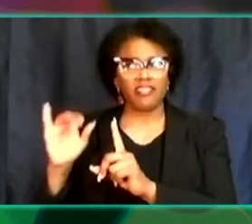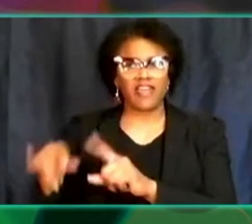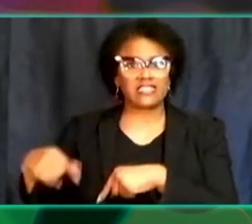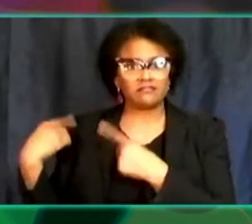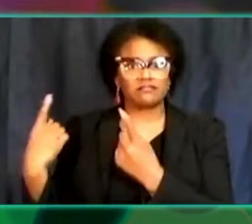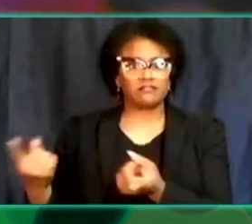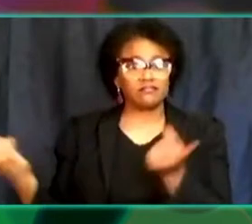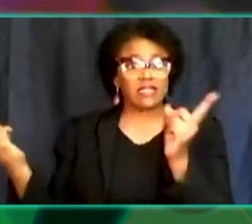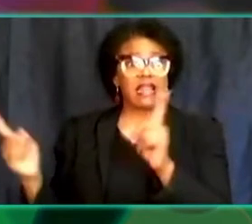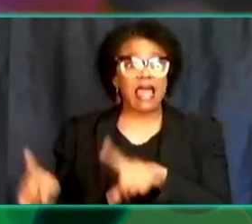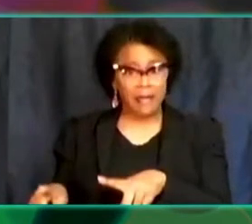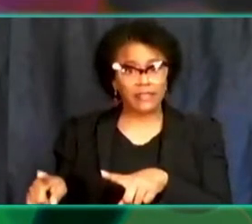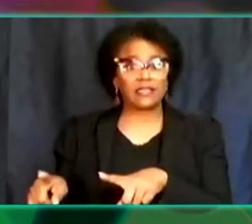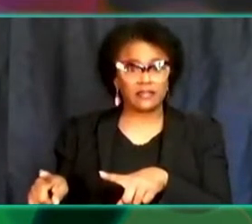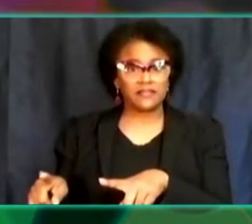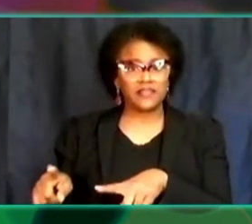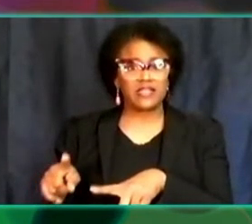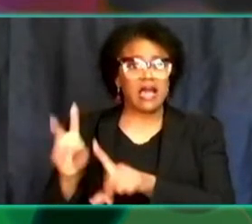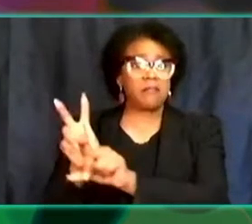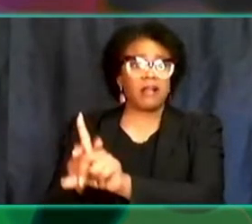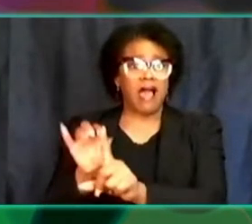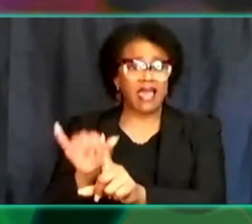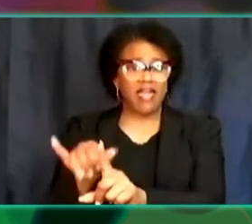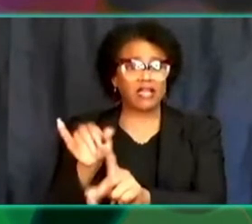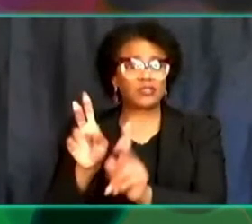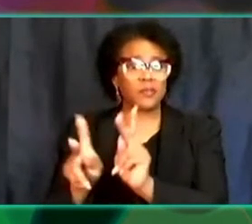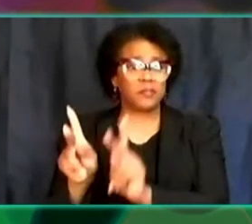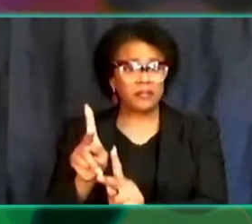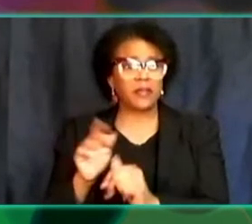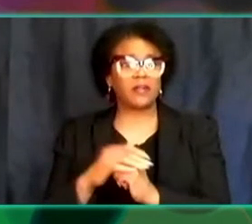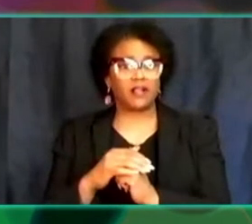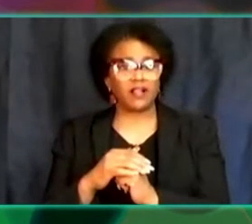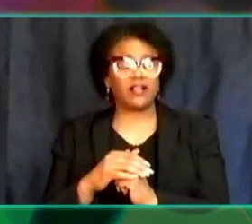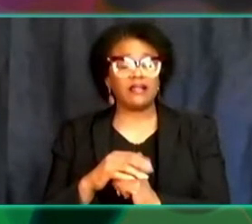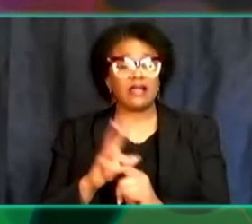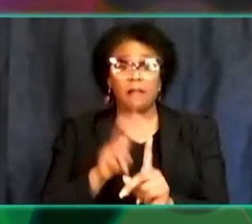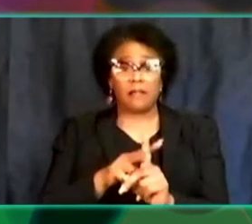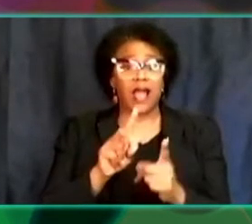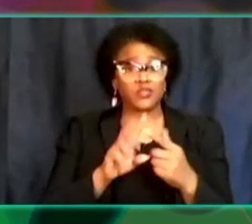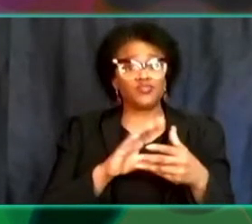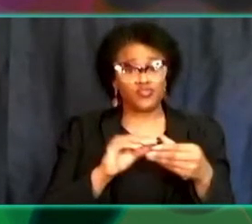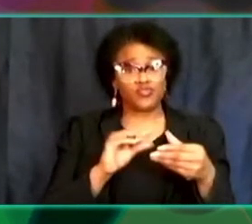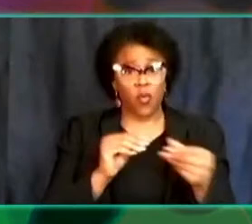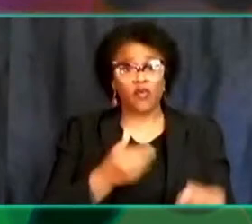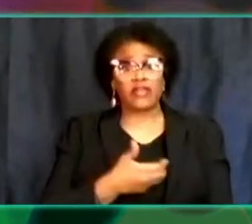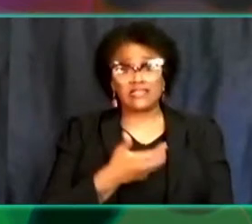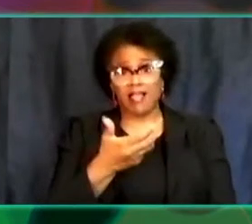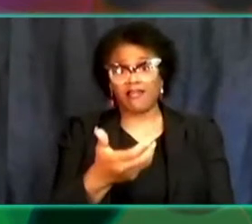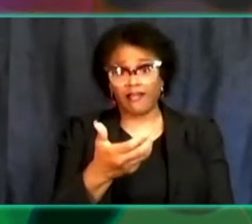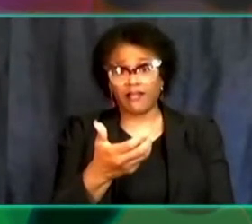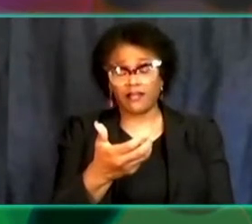that has been applying to people, also can apply to storytelling, you know what I mean?